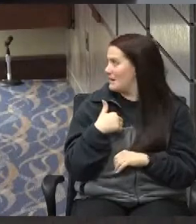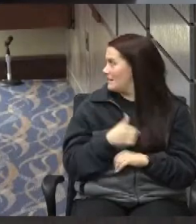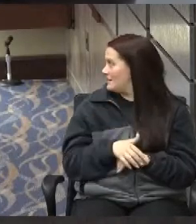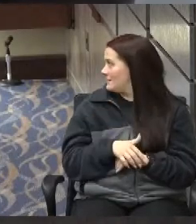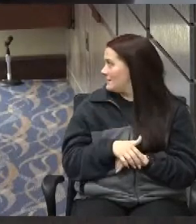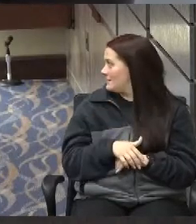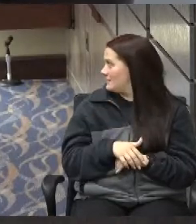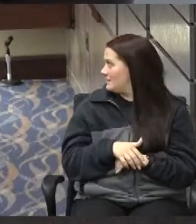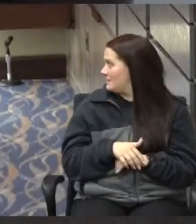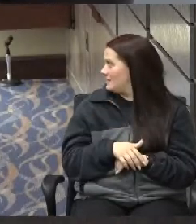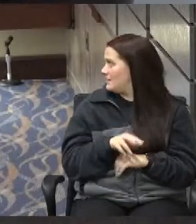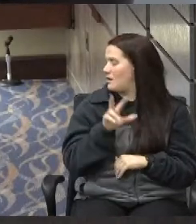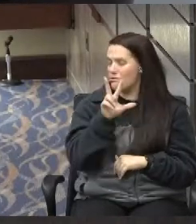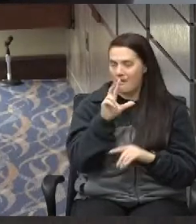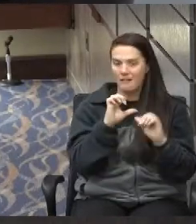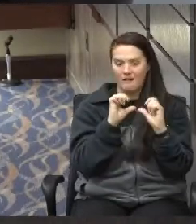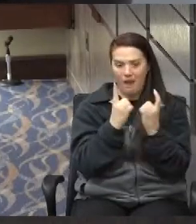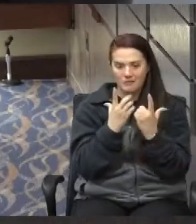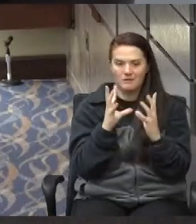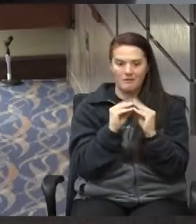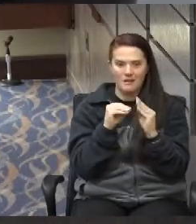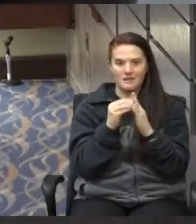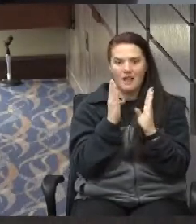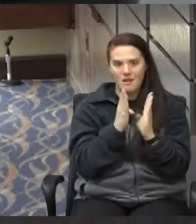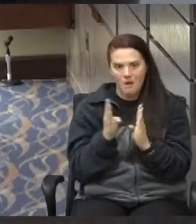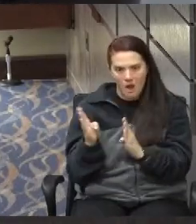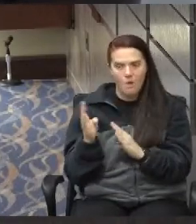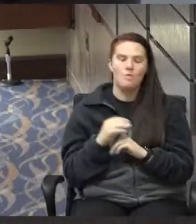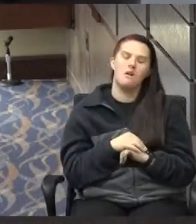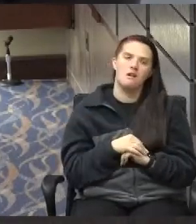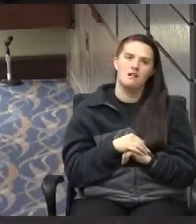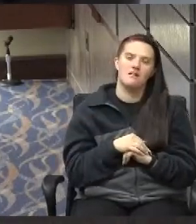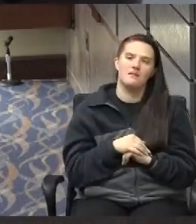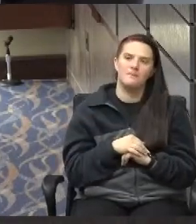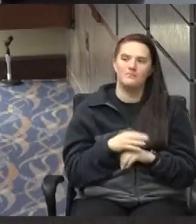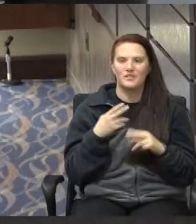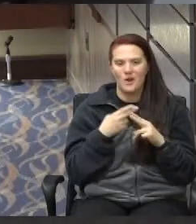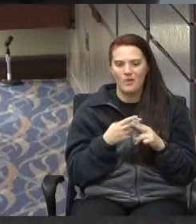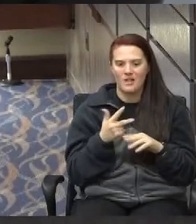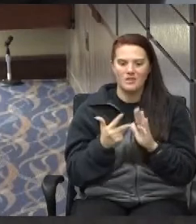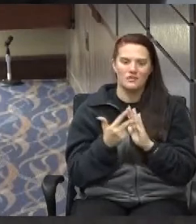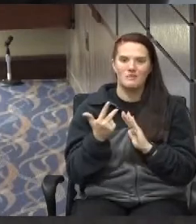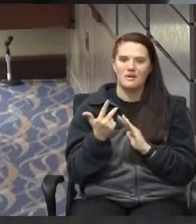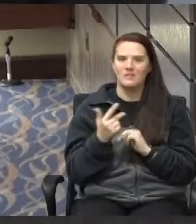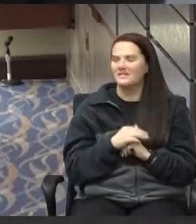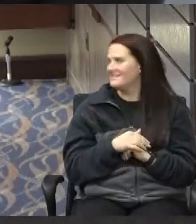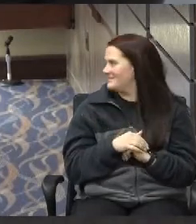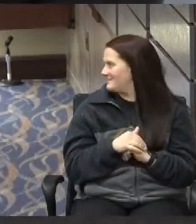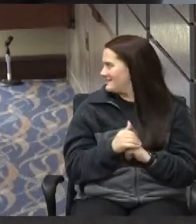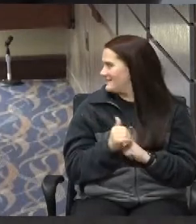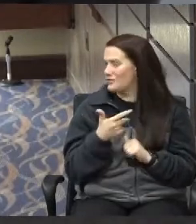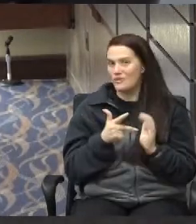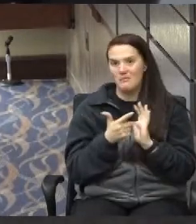3 council meetings in a row. Oh, wow. They call that the triple crown.